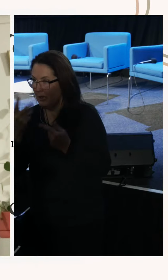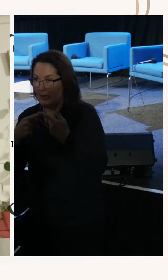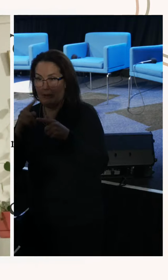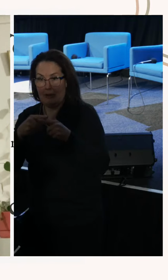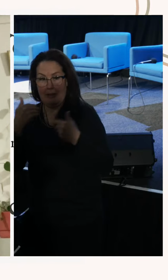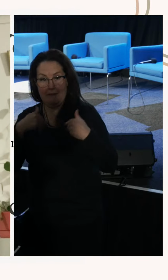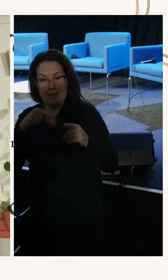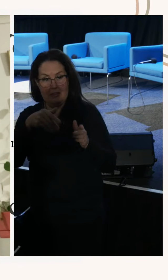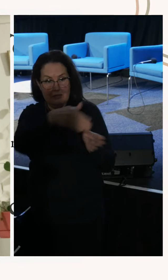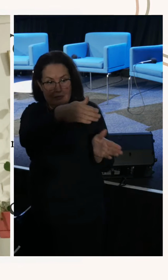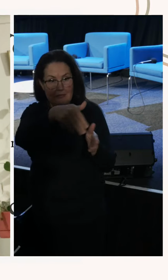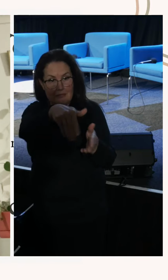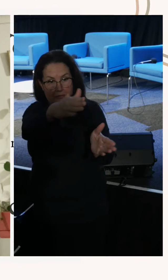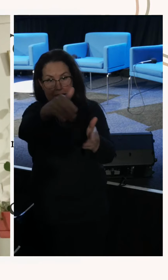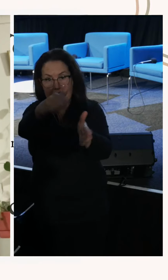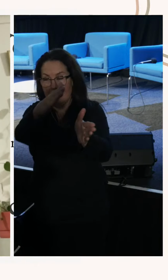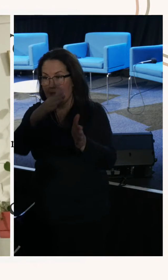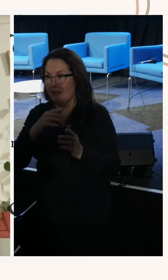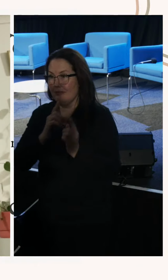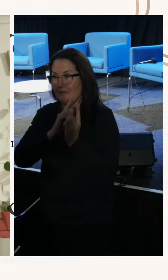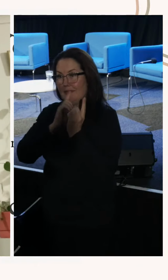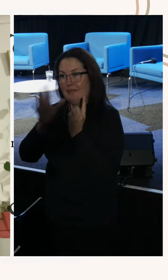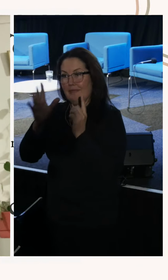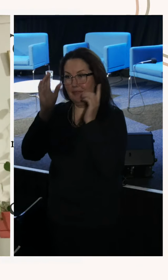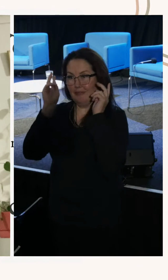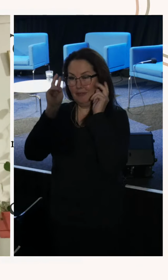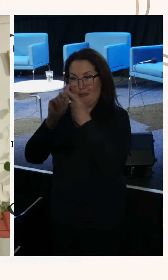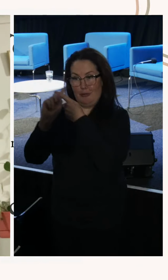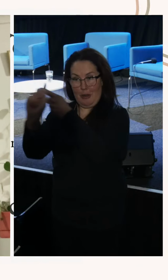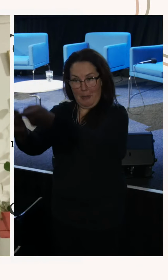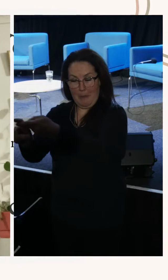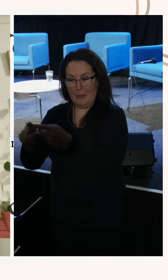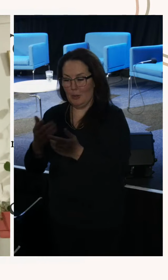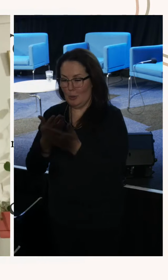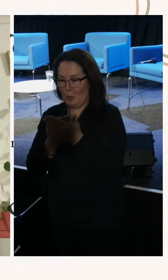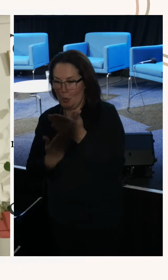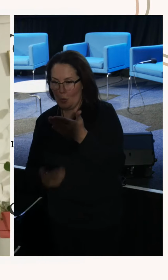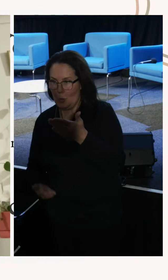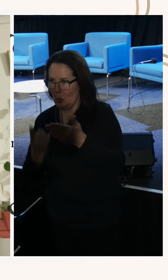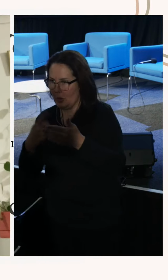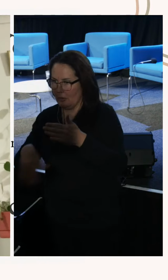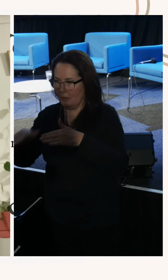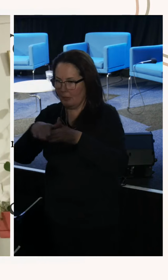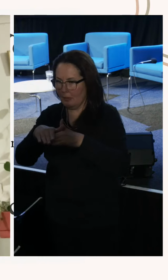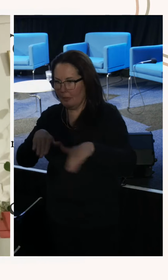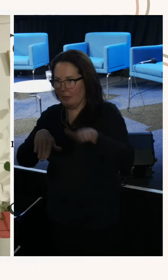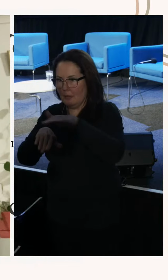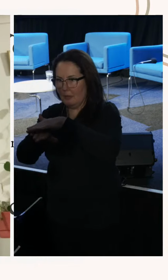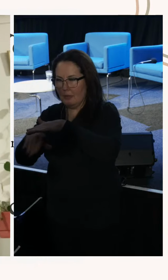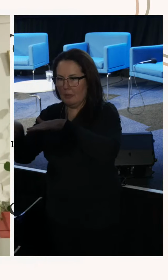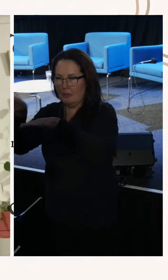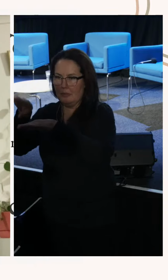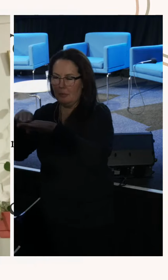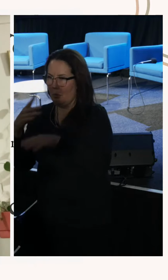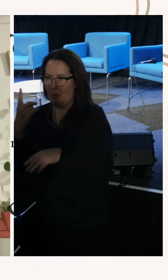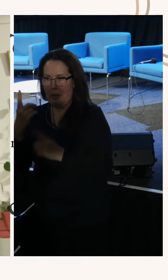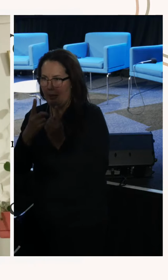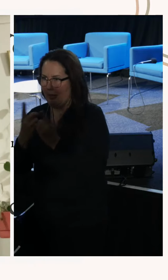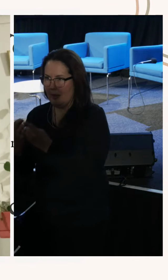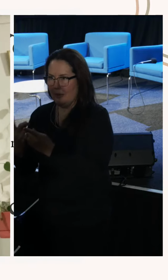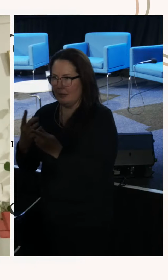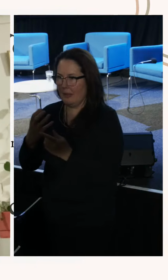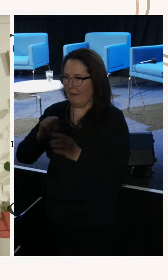lived. Stories are overlayered. Nothing is only one thing. The roundness of life comes for us all,